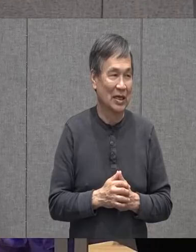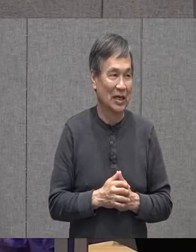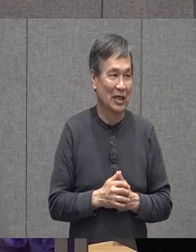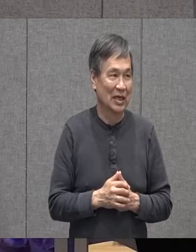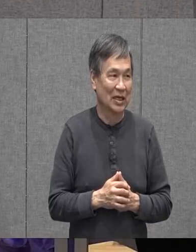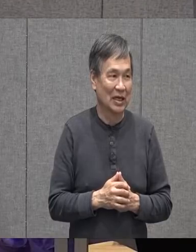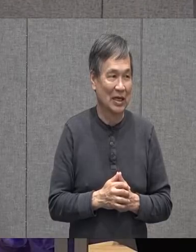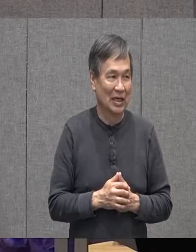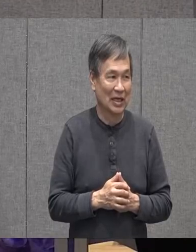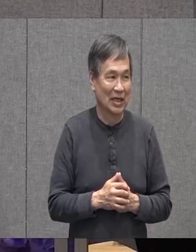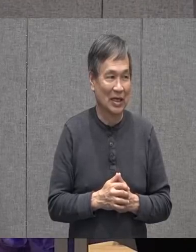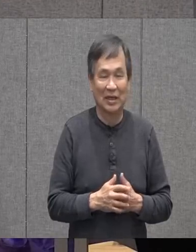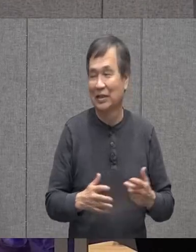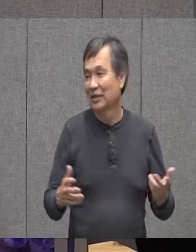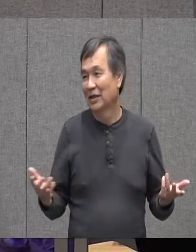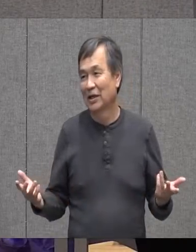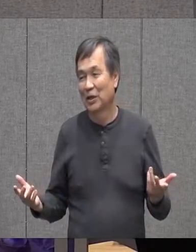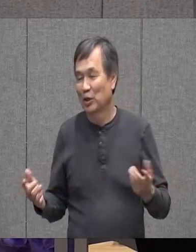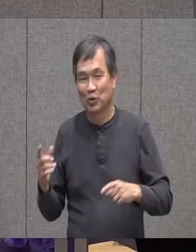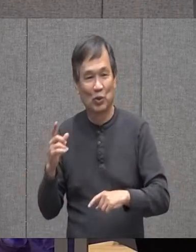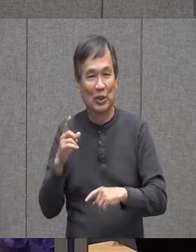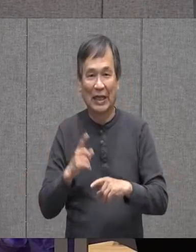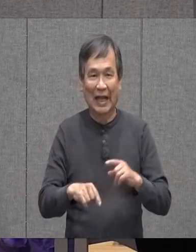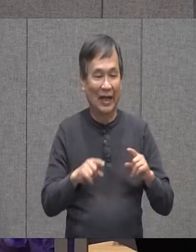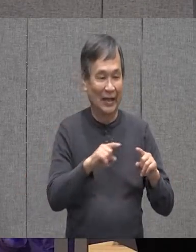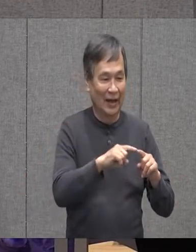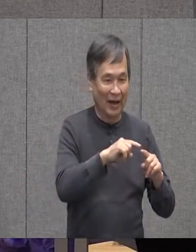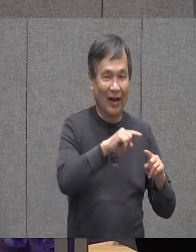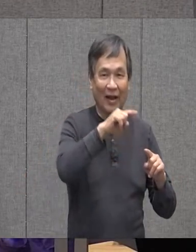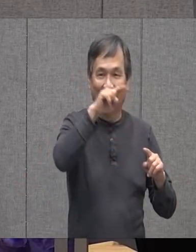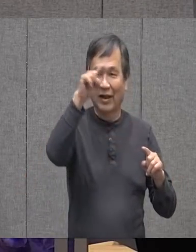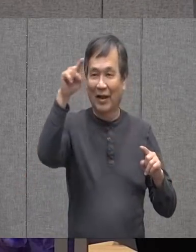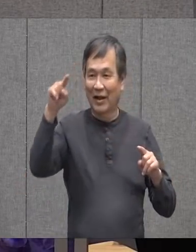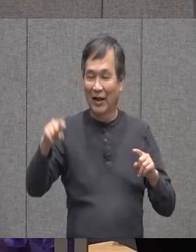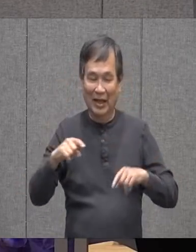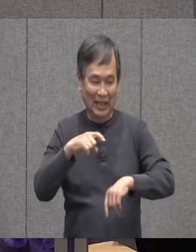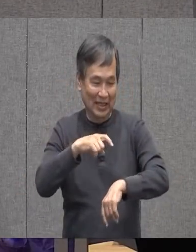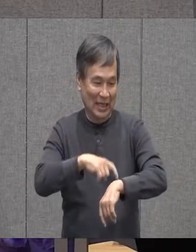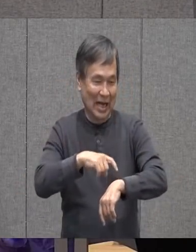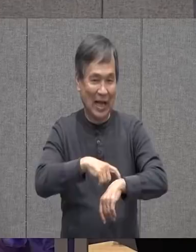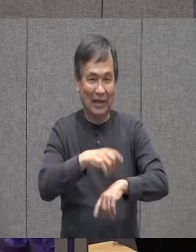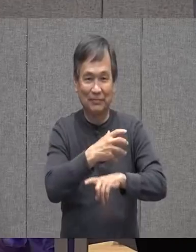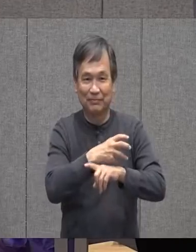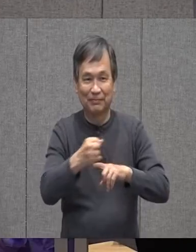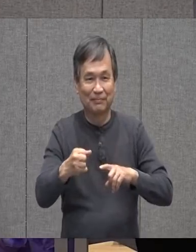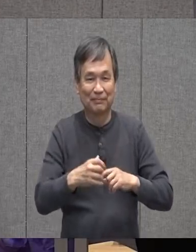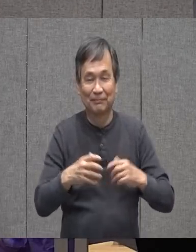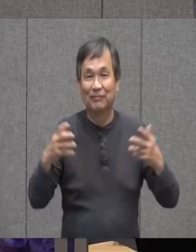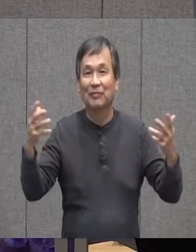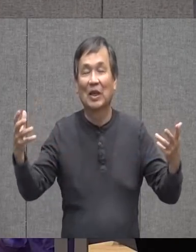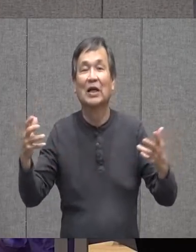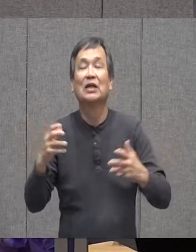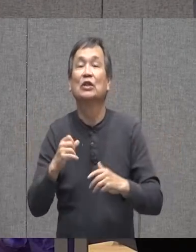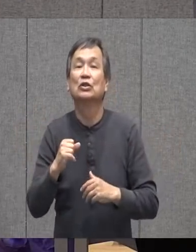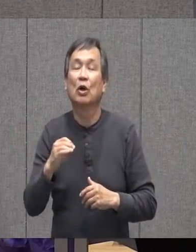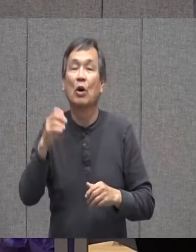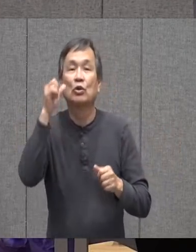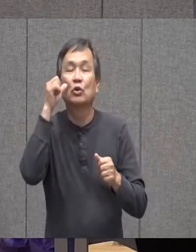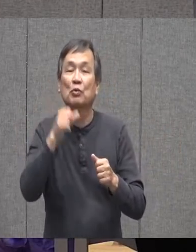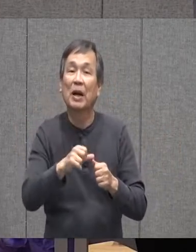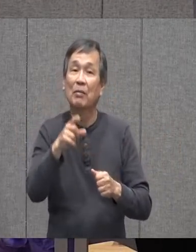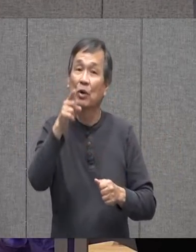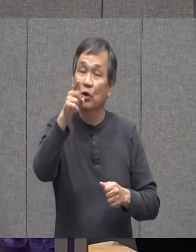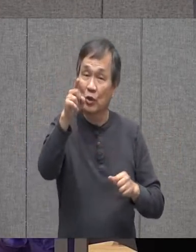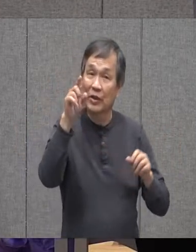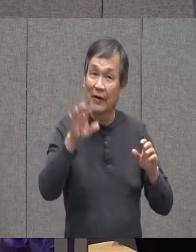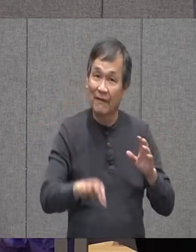don't know if we're going to be able to finish this roundup because I think we're No. about out of time. We are out of time. So just remember that you can